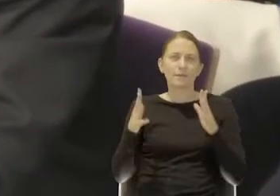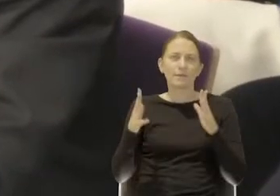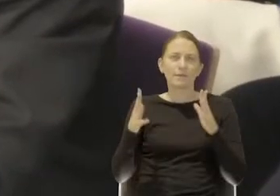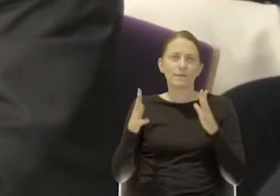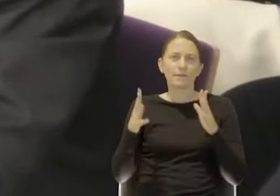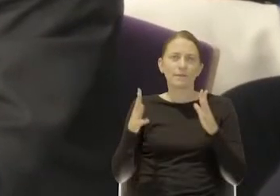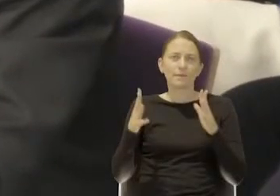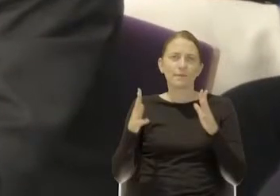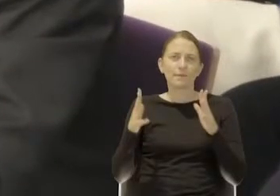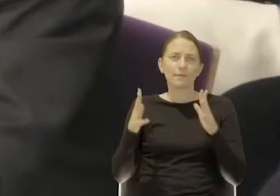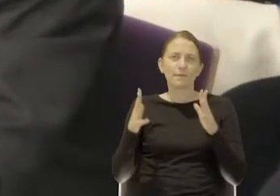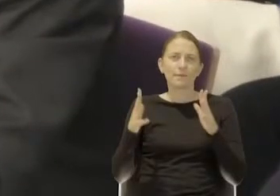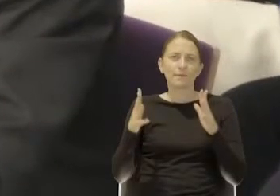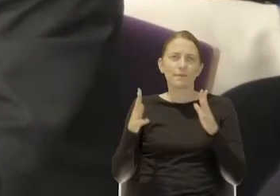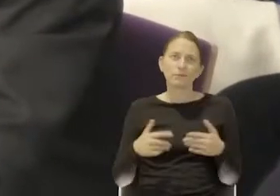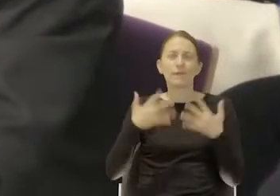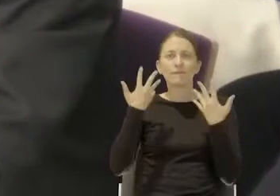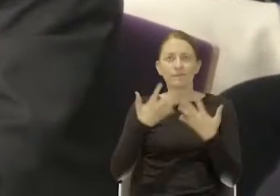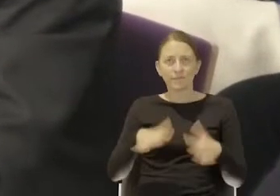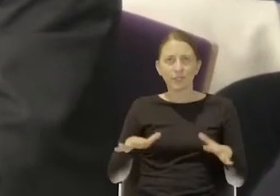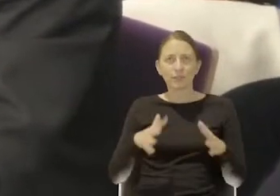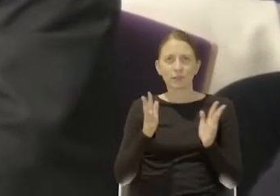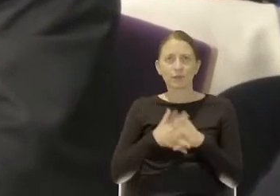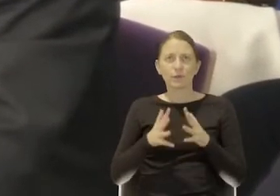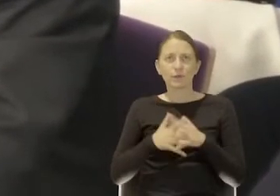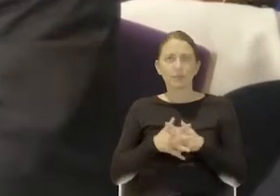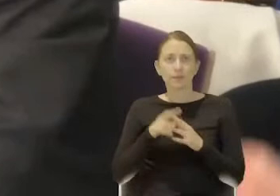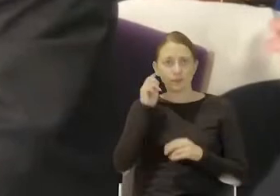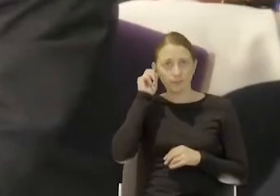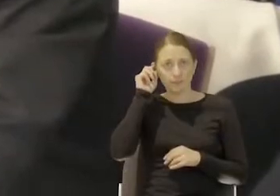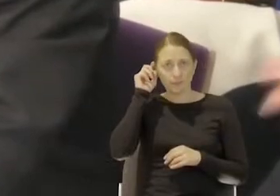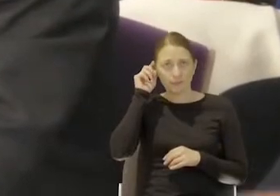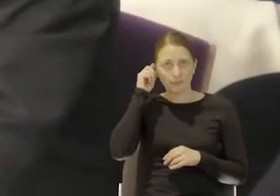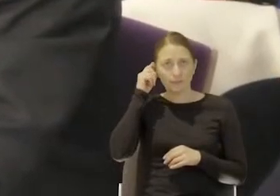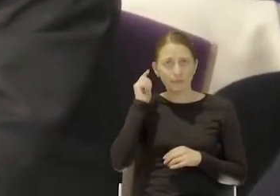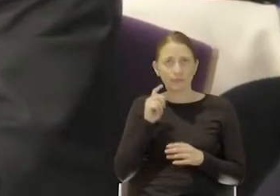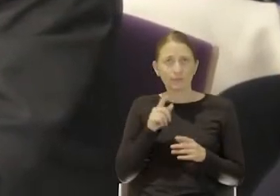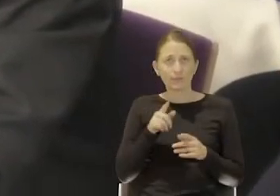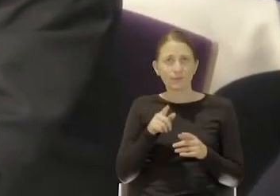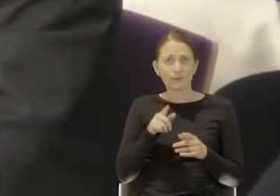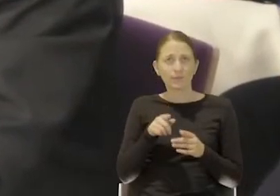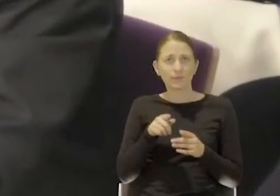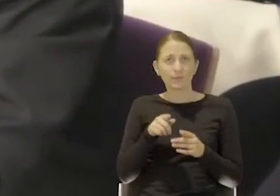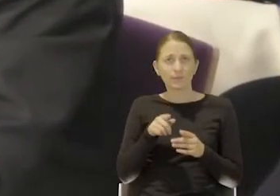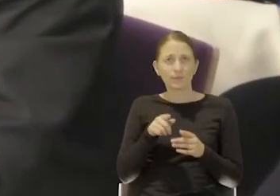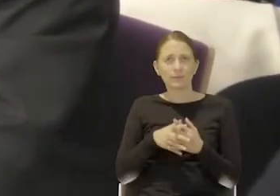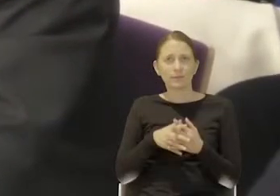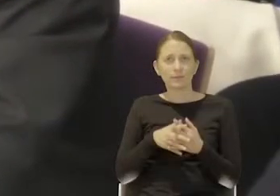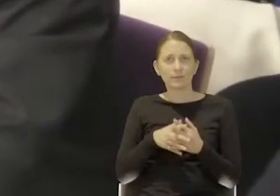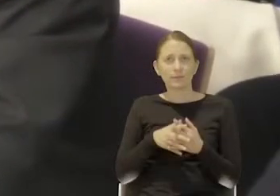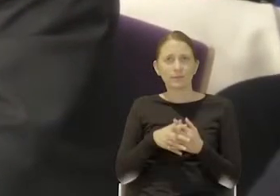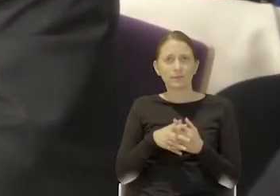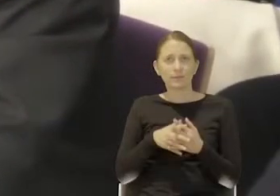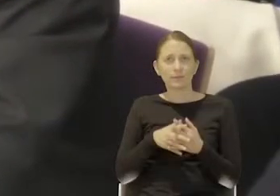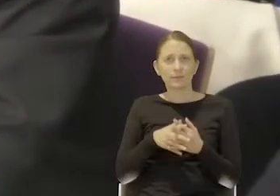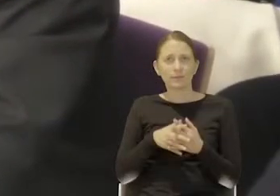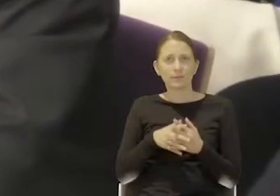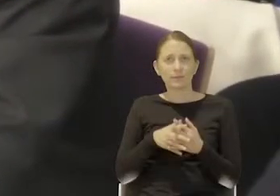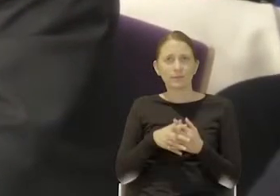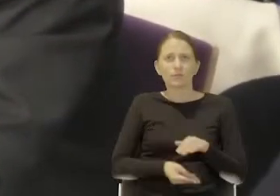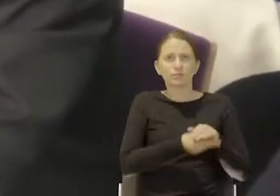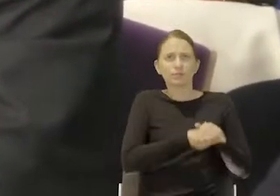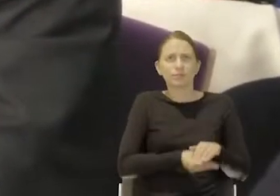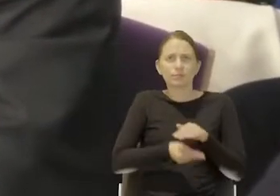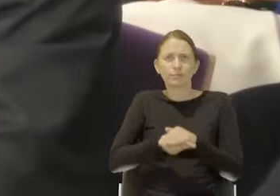the conflict-affected territories by landmines and absence of the accurate minefield maps remain major obstacle for the effective